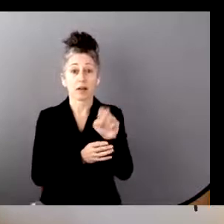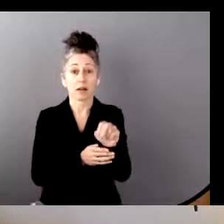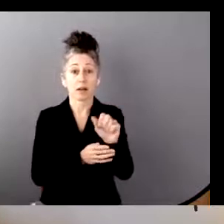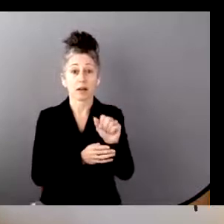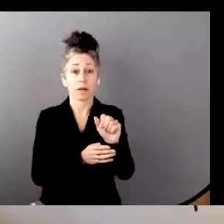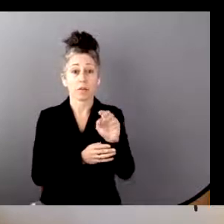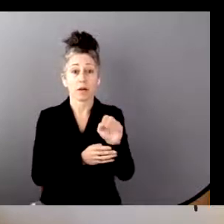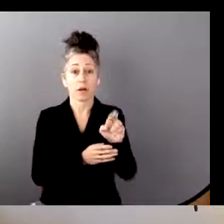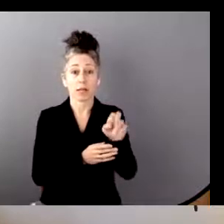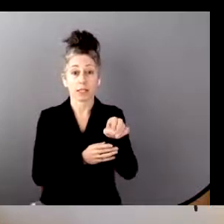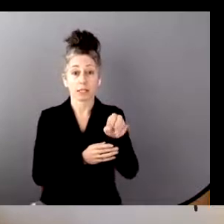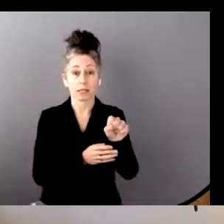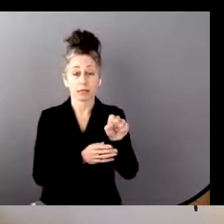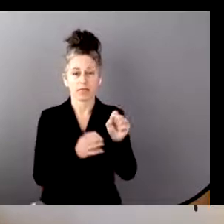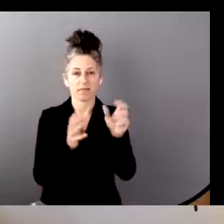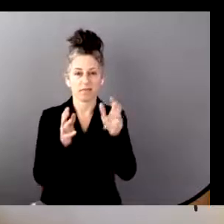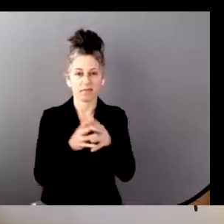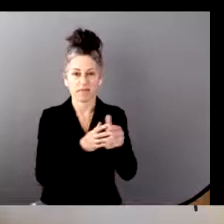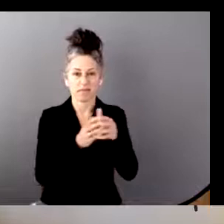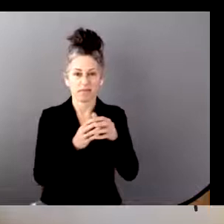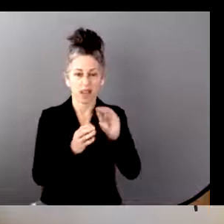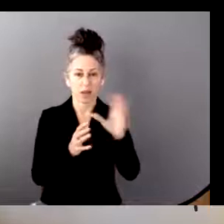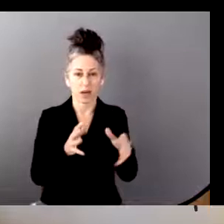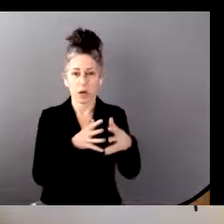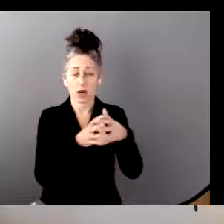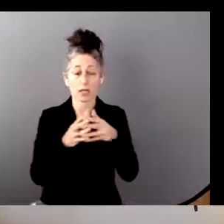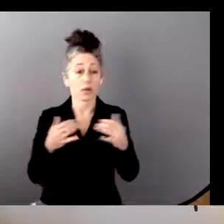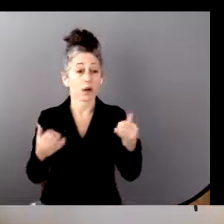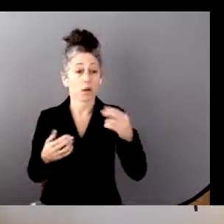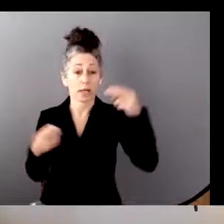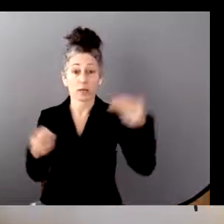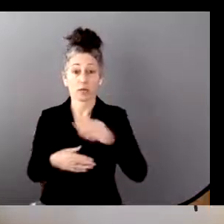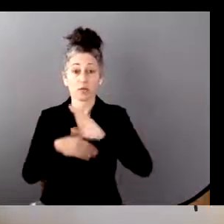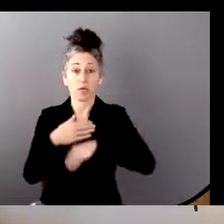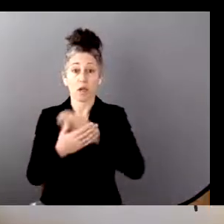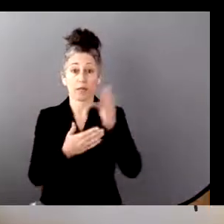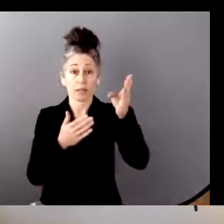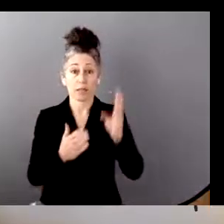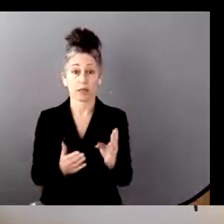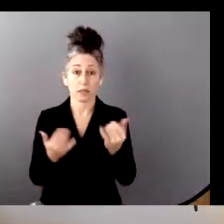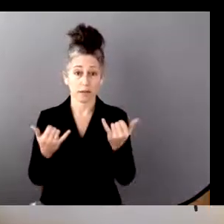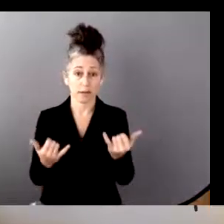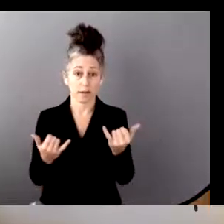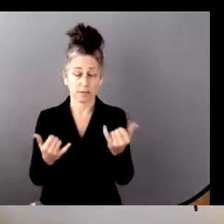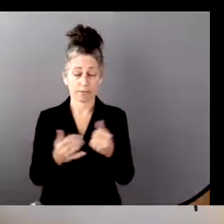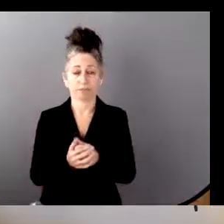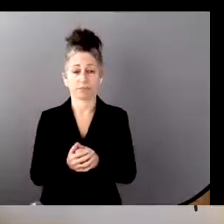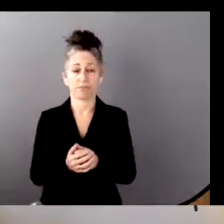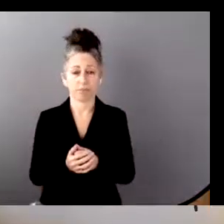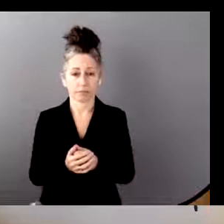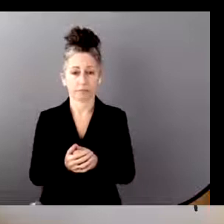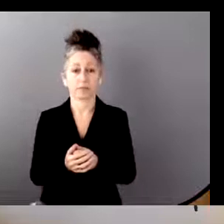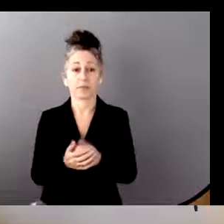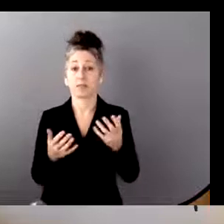I'm pleased to start by introducing all of our speakers for today's session, and then